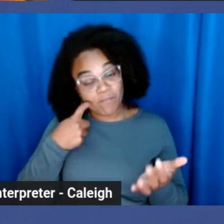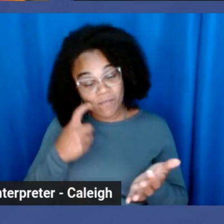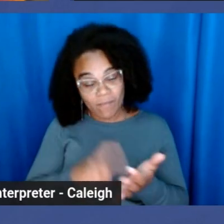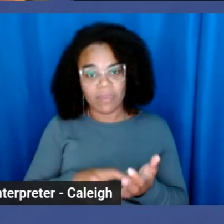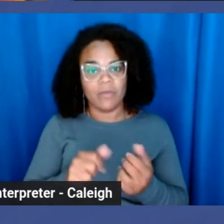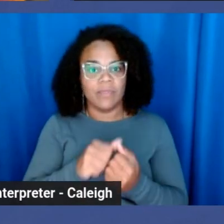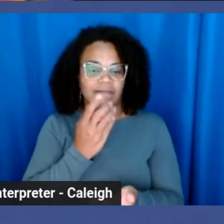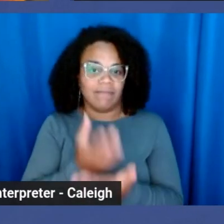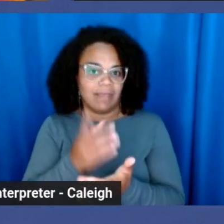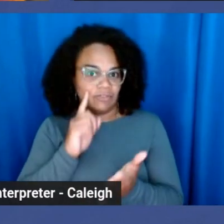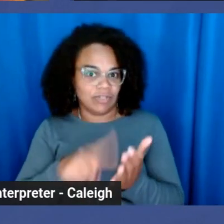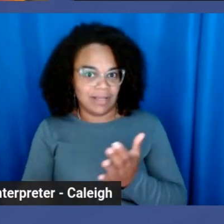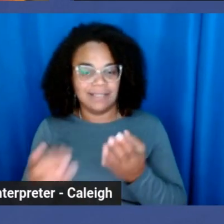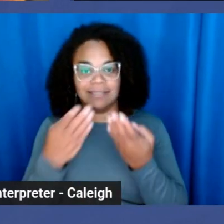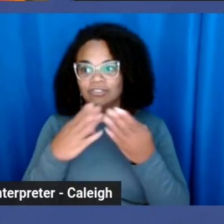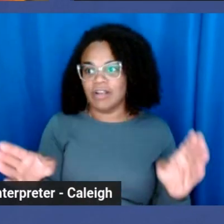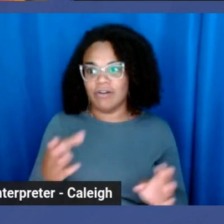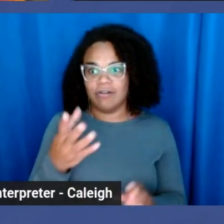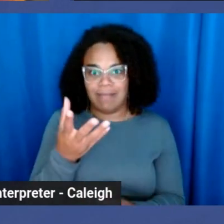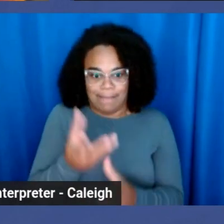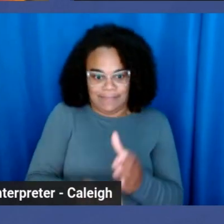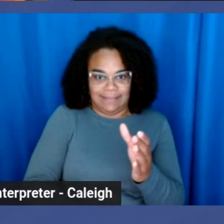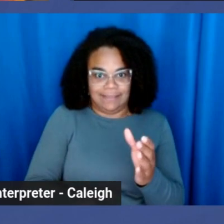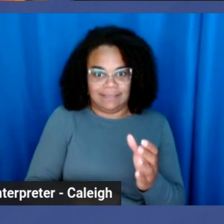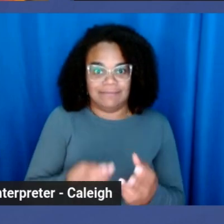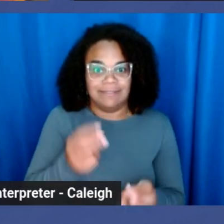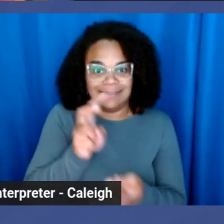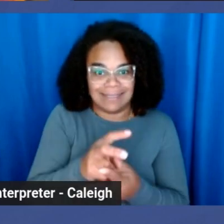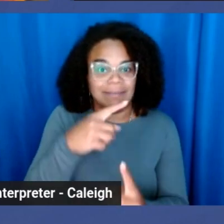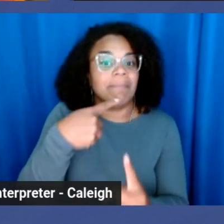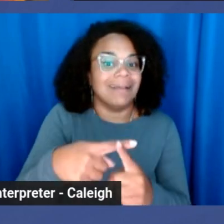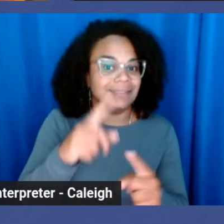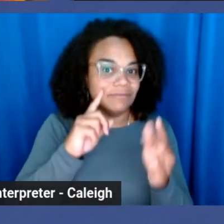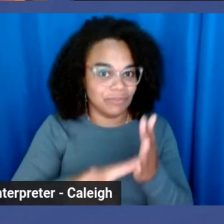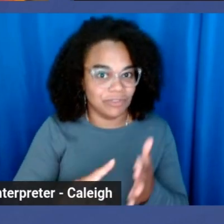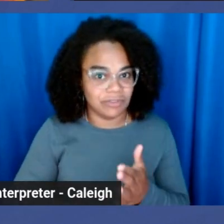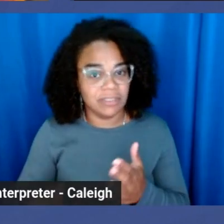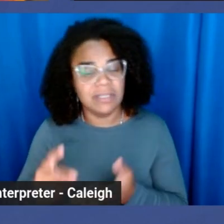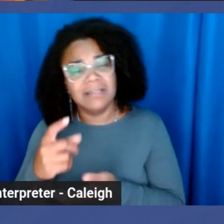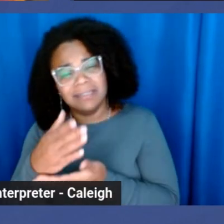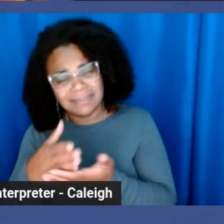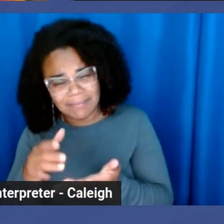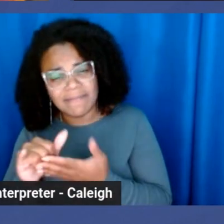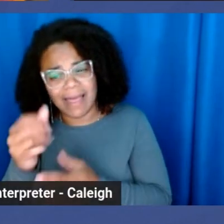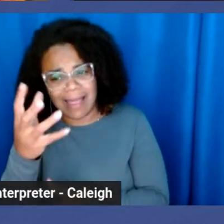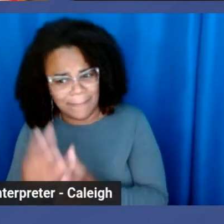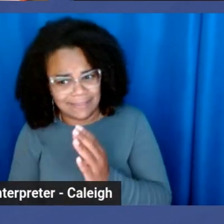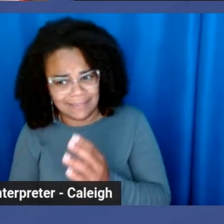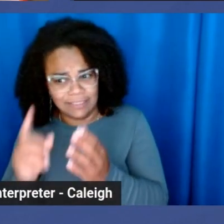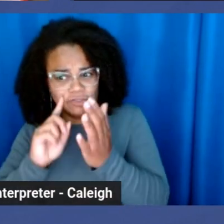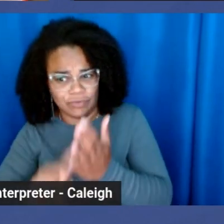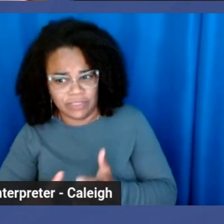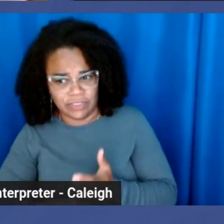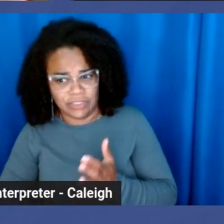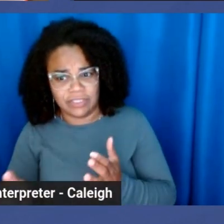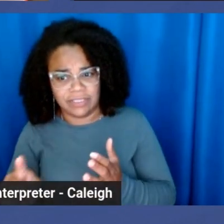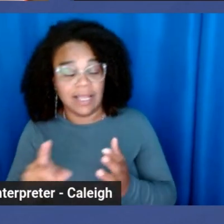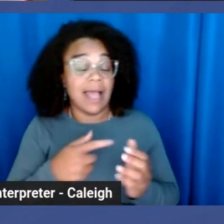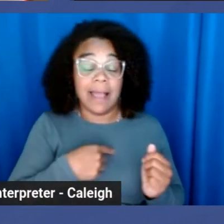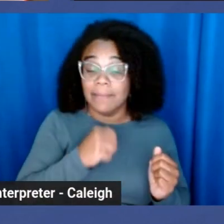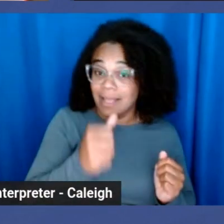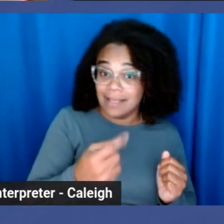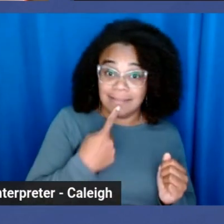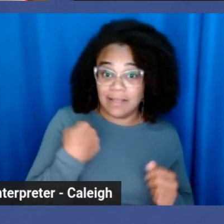the general absence of kind of sex positive research. So some of the absence of research is like, we don't, and I'm not arguing that we should